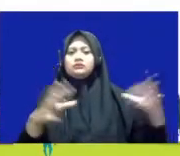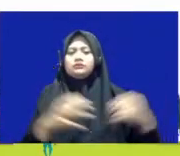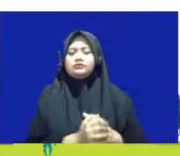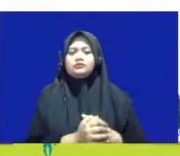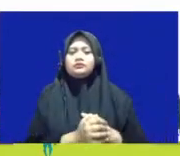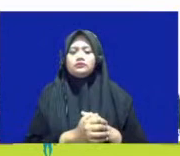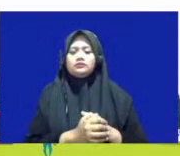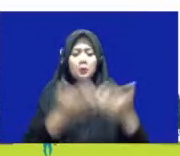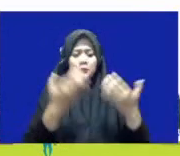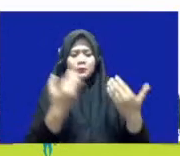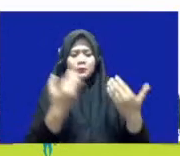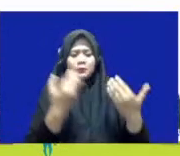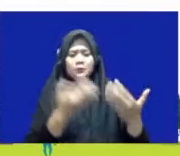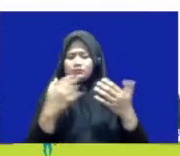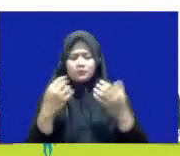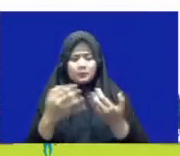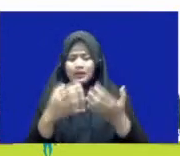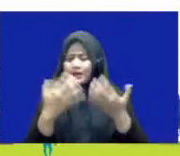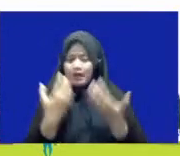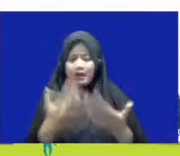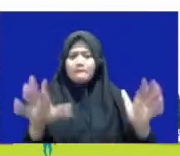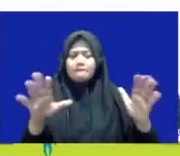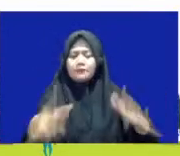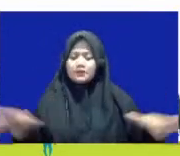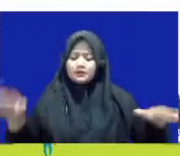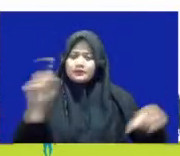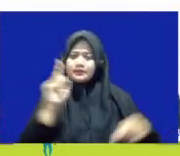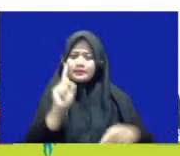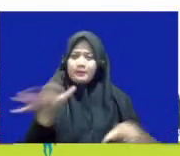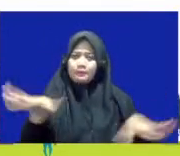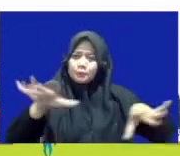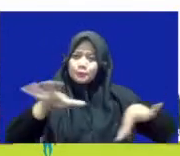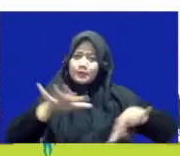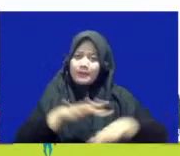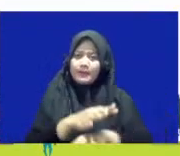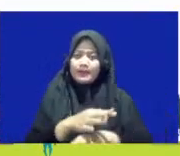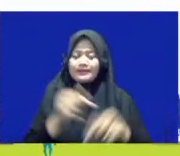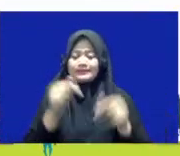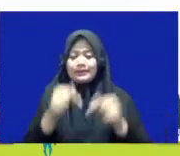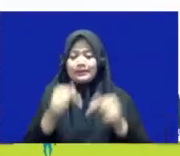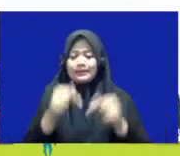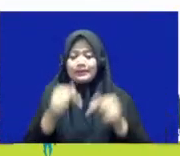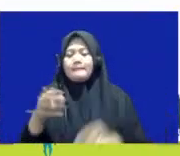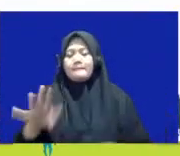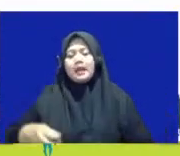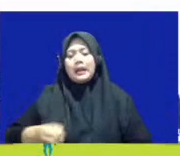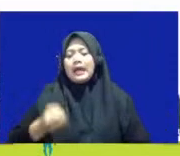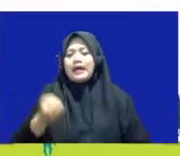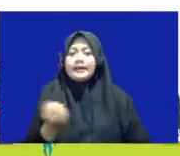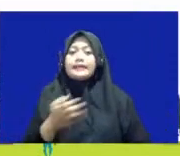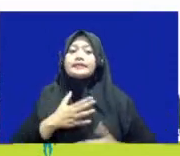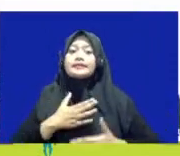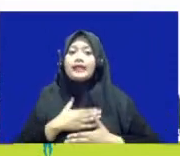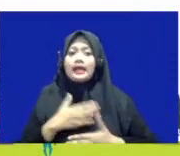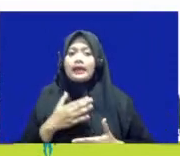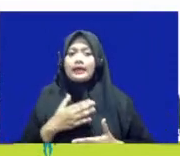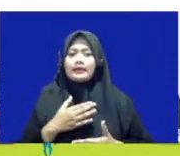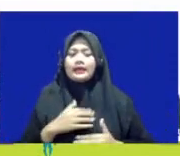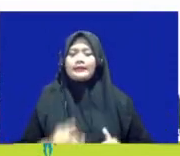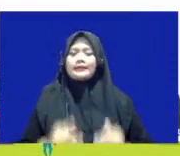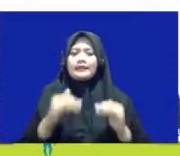Bangladesh, a country where I've arrived since 2019.